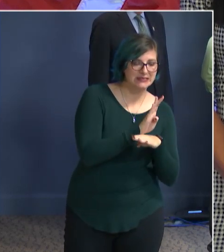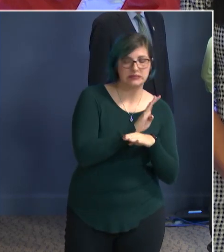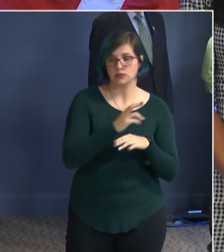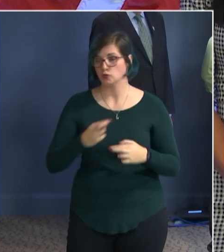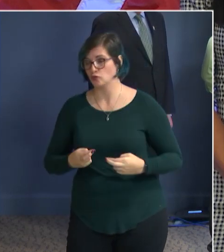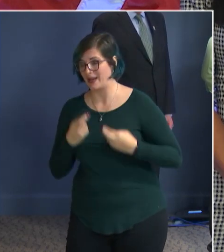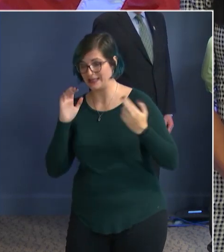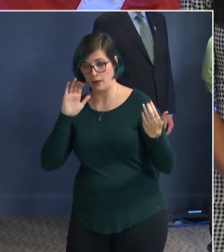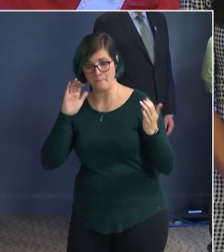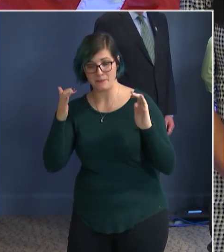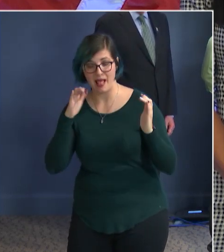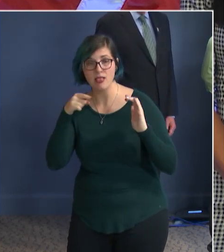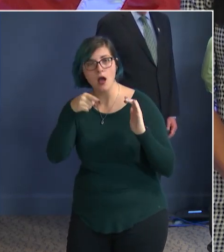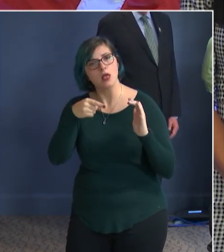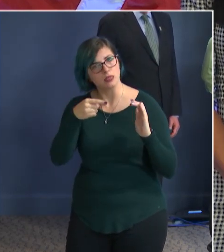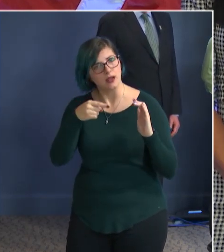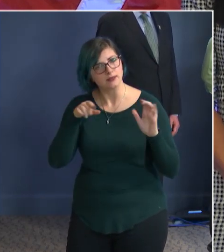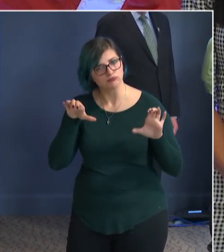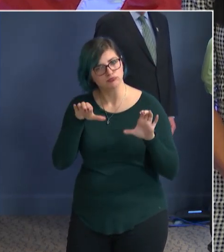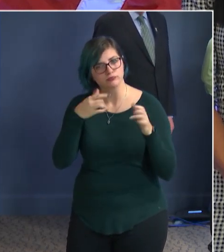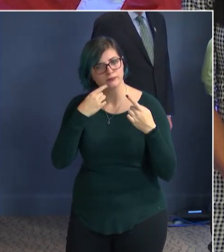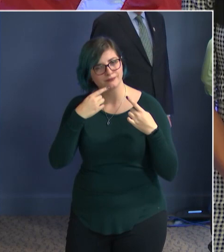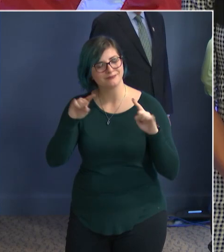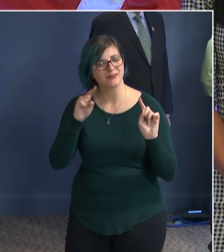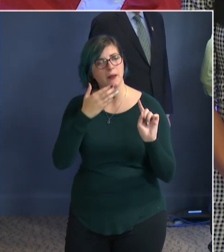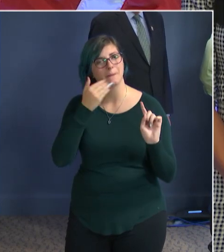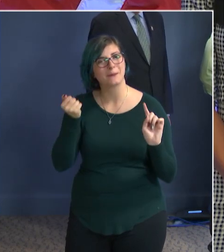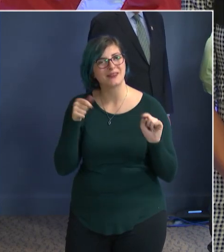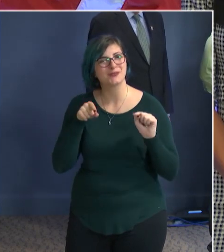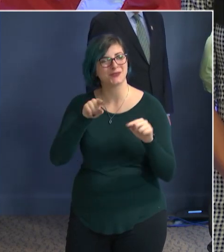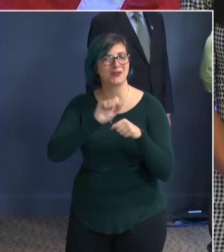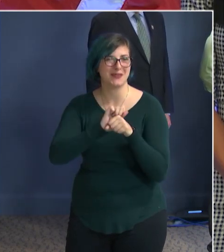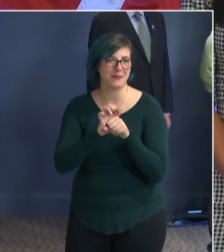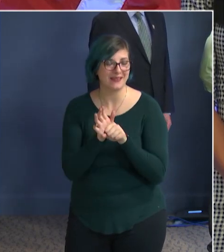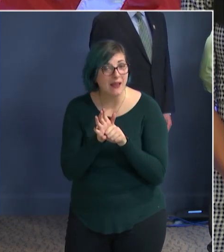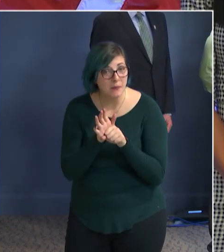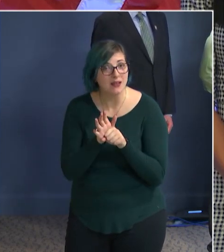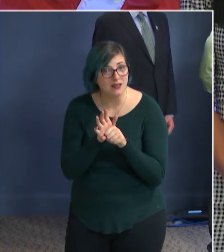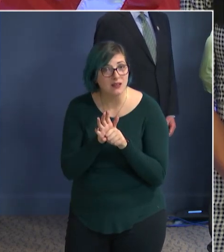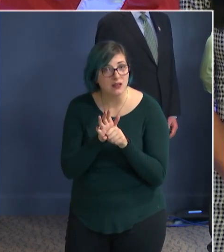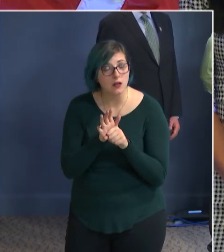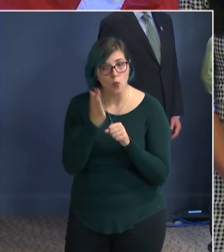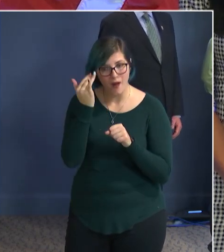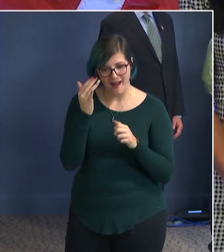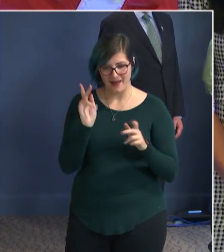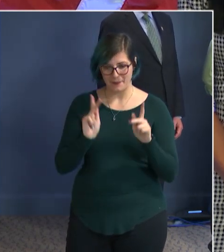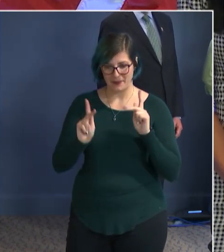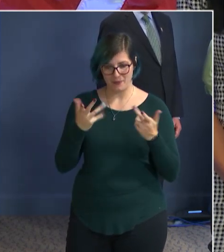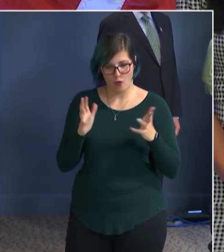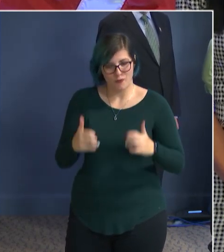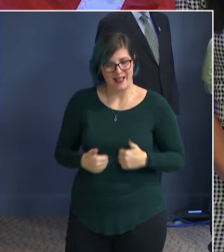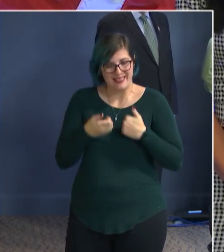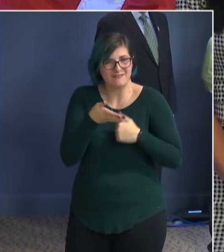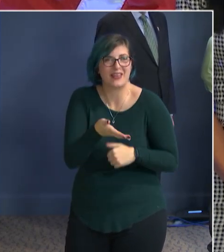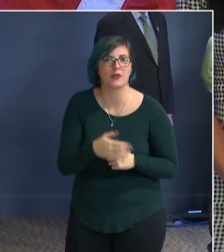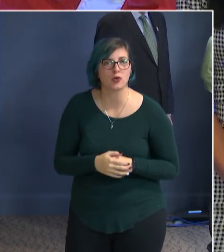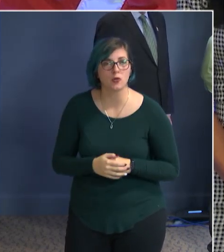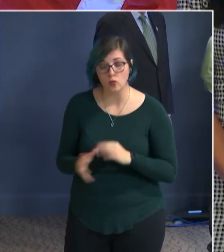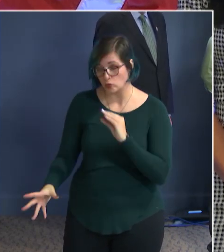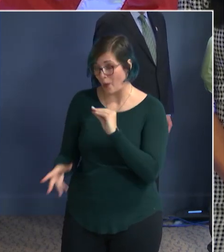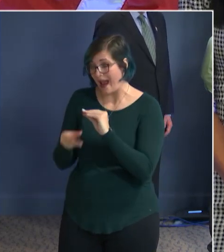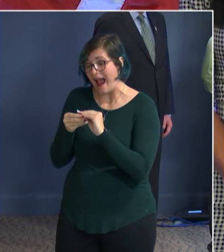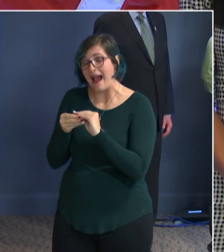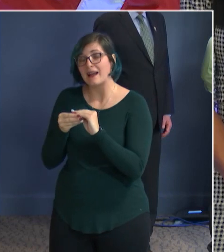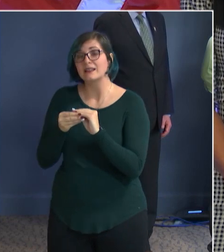this pandemic because more people were already there. And so what we're going for with adding 15,000